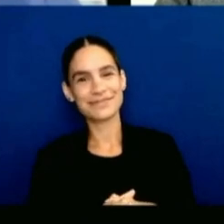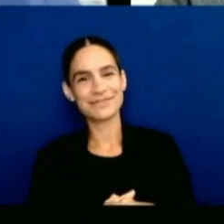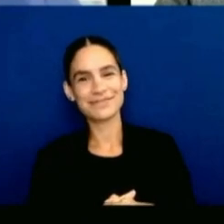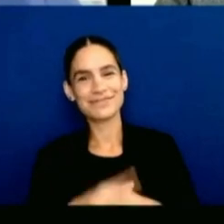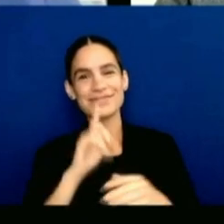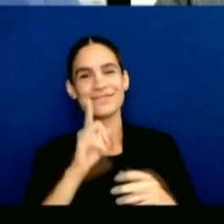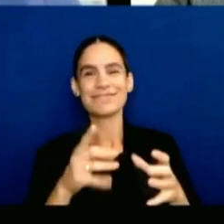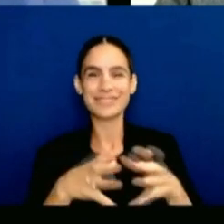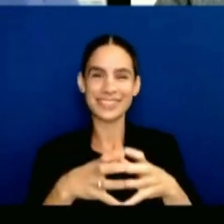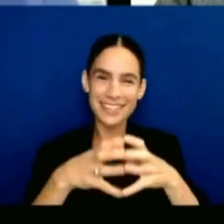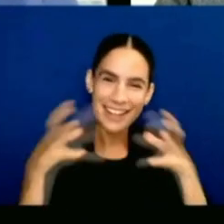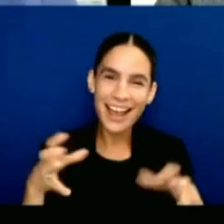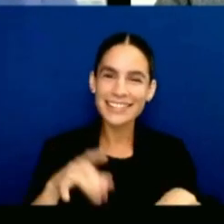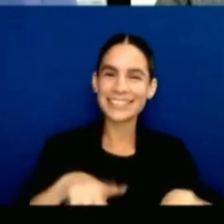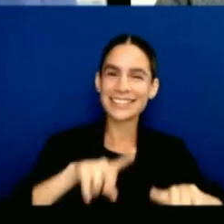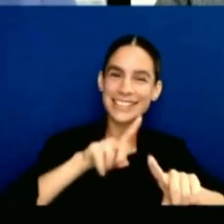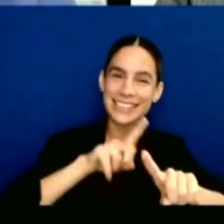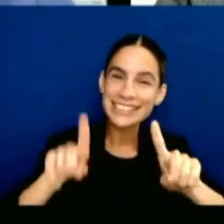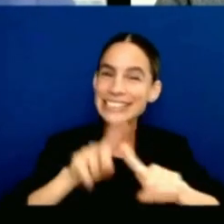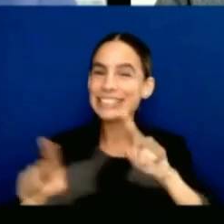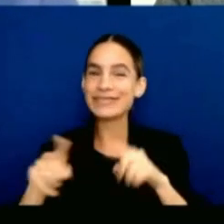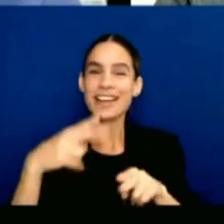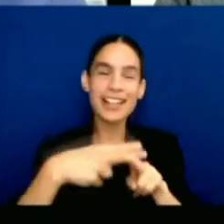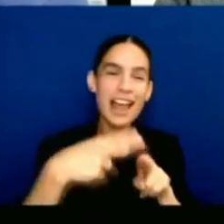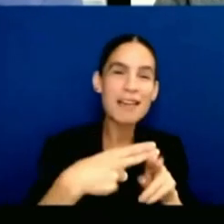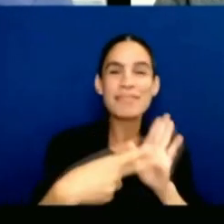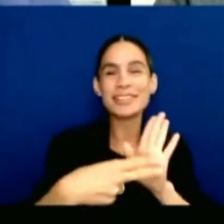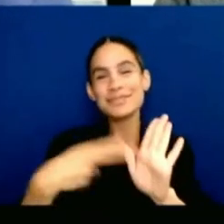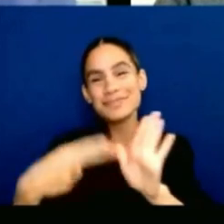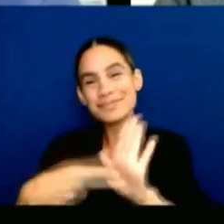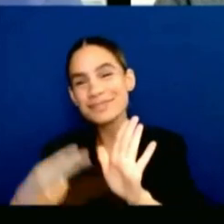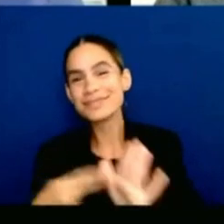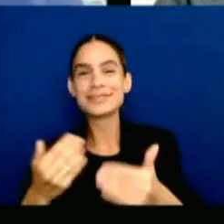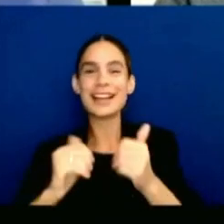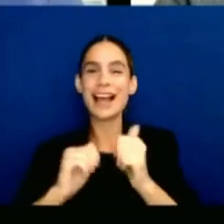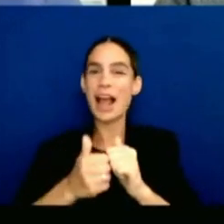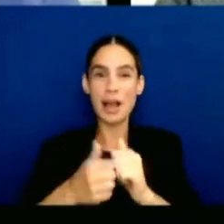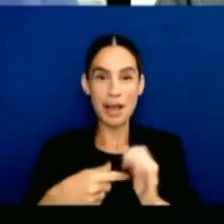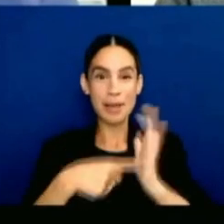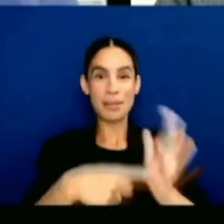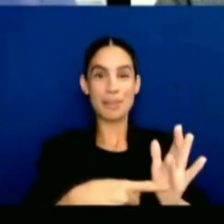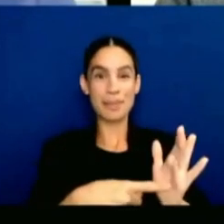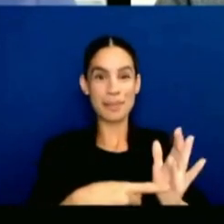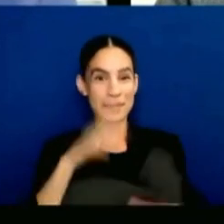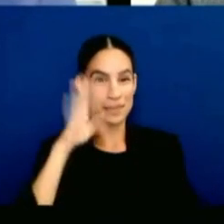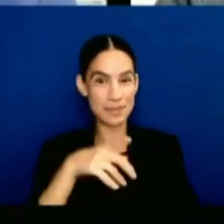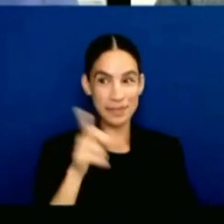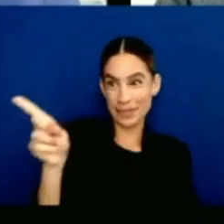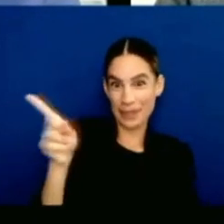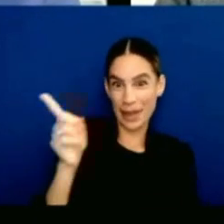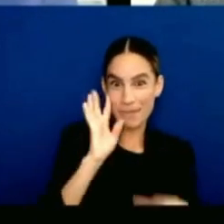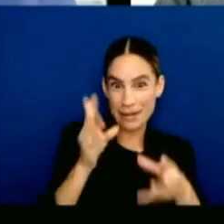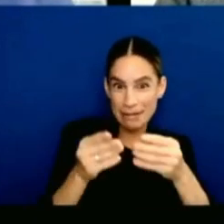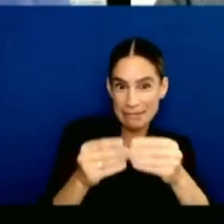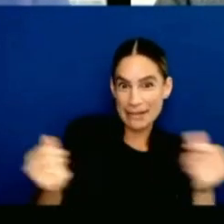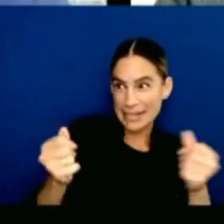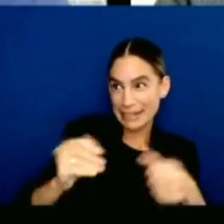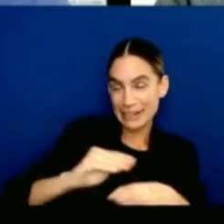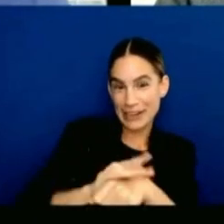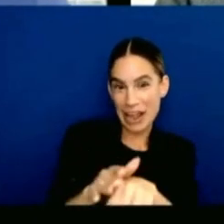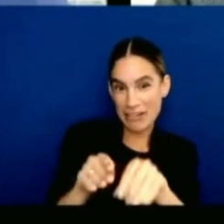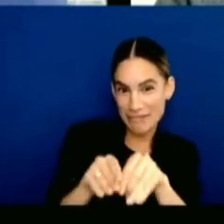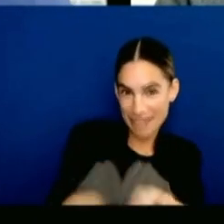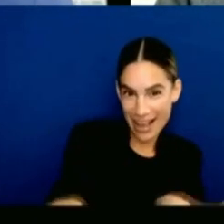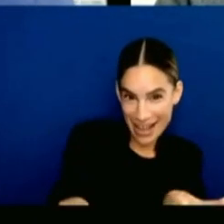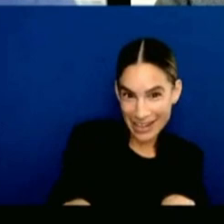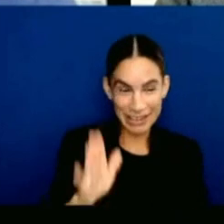likes to get inside of your cells. We are going to vanquish this guy. He is not up top for a whole lot longer. And we